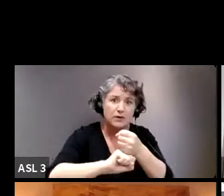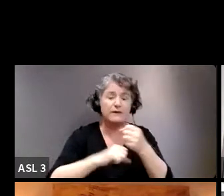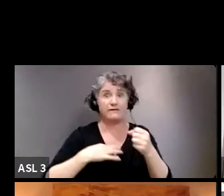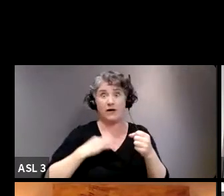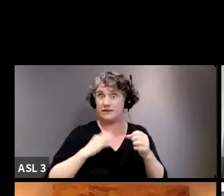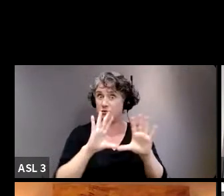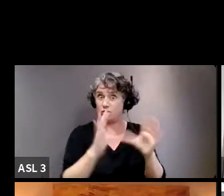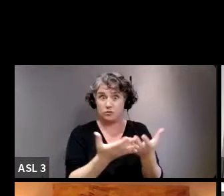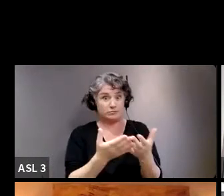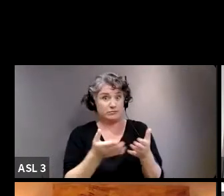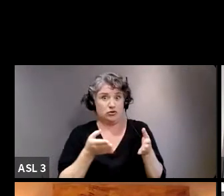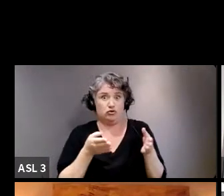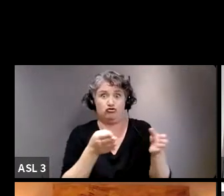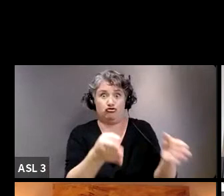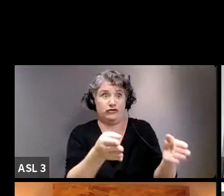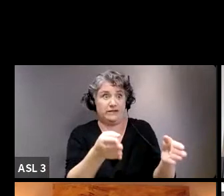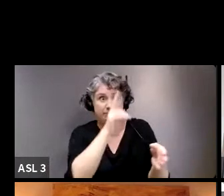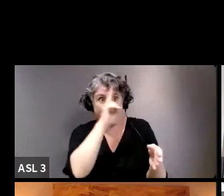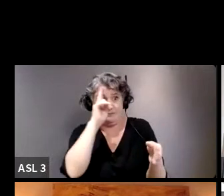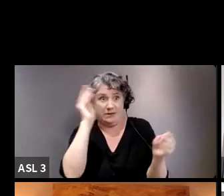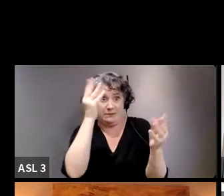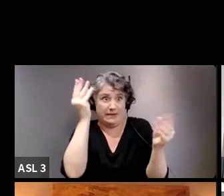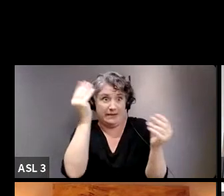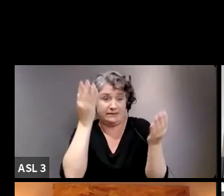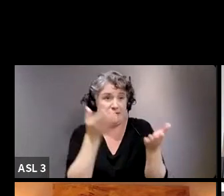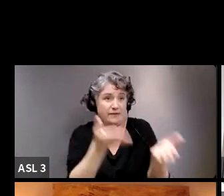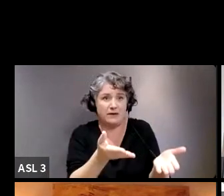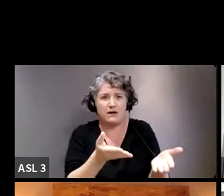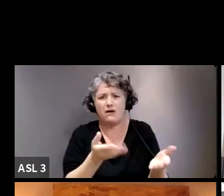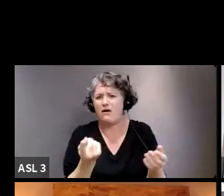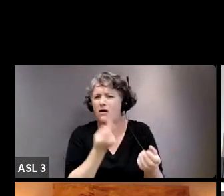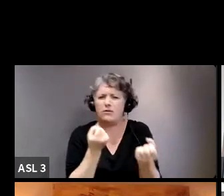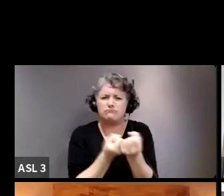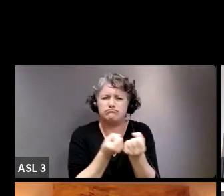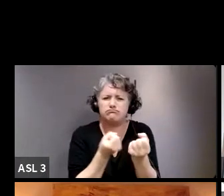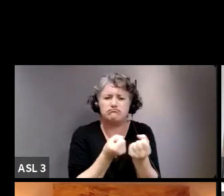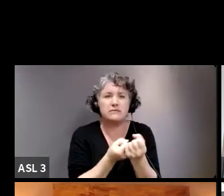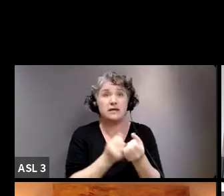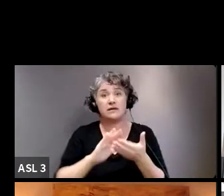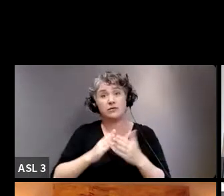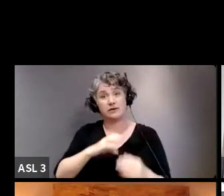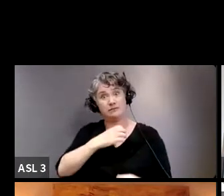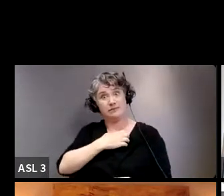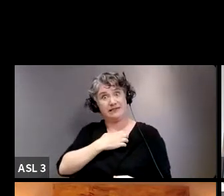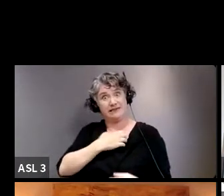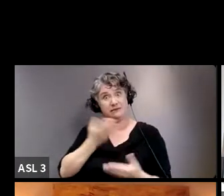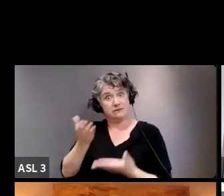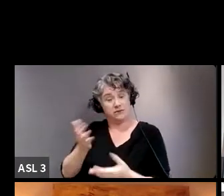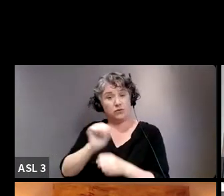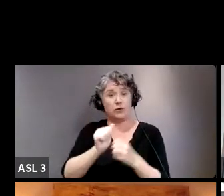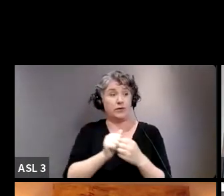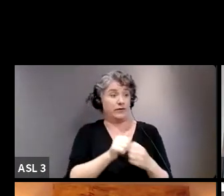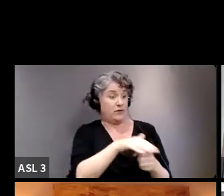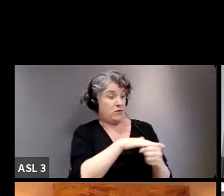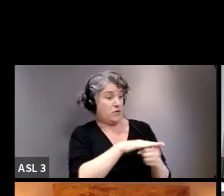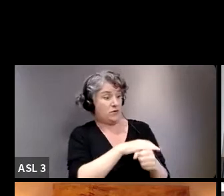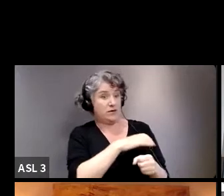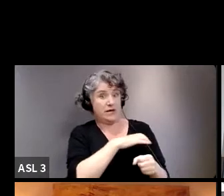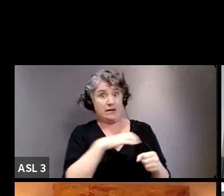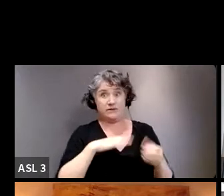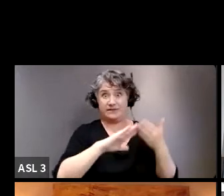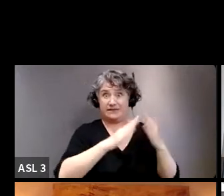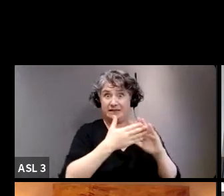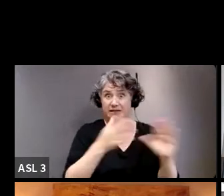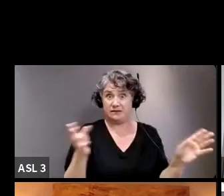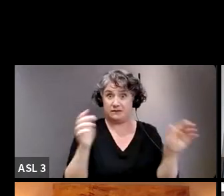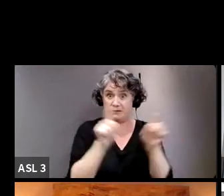work um we you engage in that piece all the time our community police officer works with a local counselor uh to fear what to work